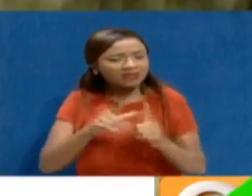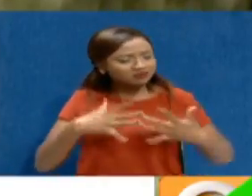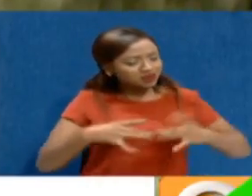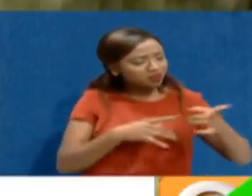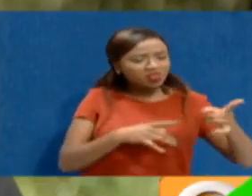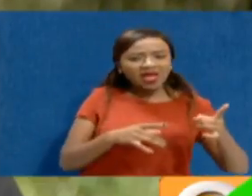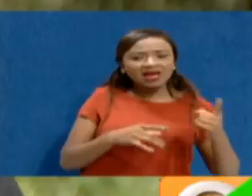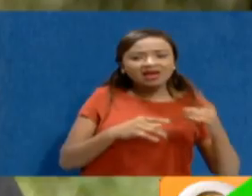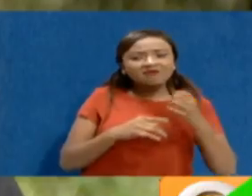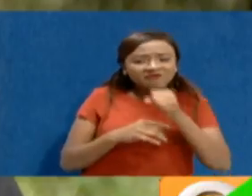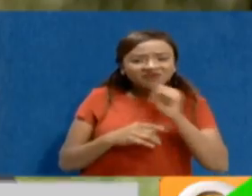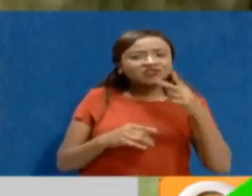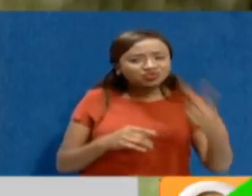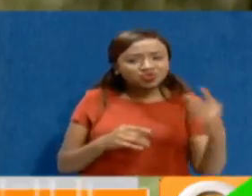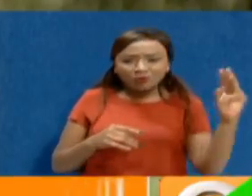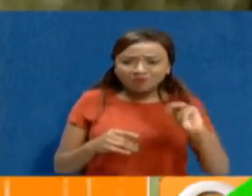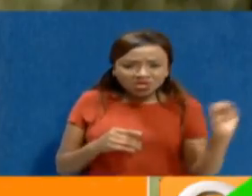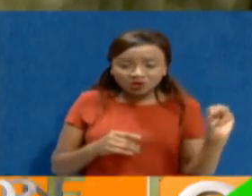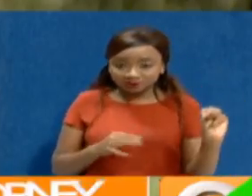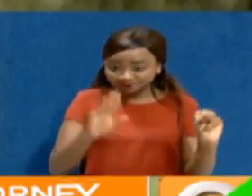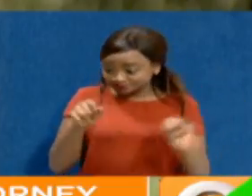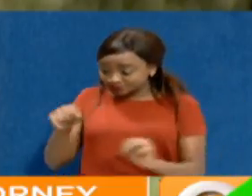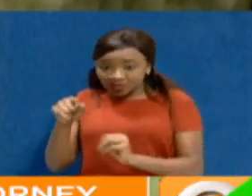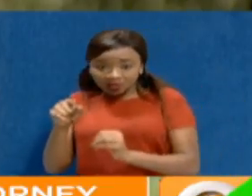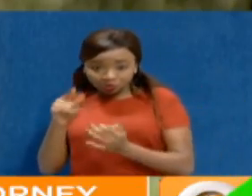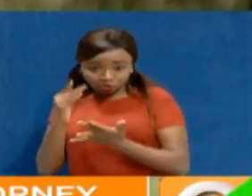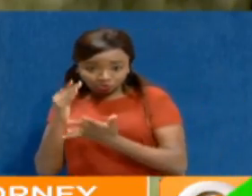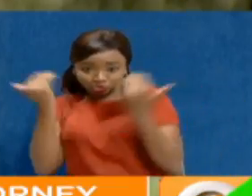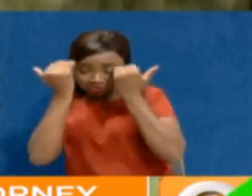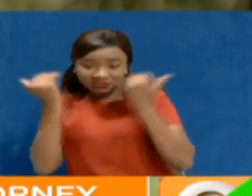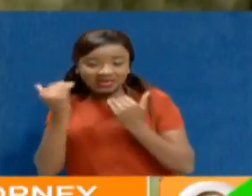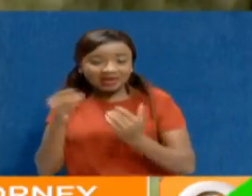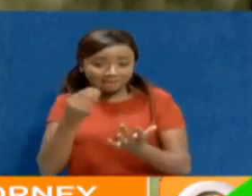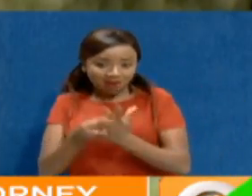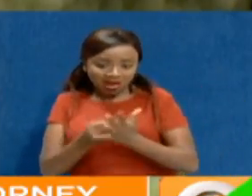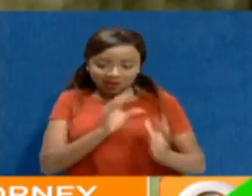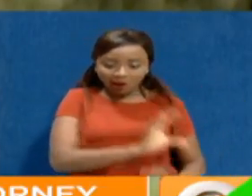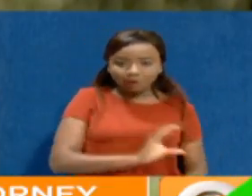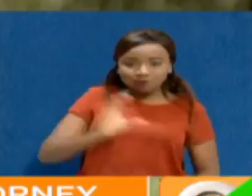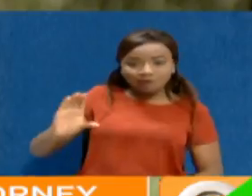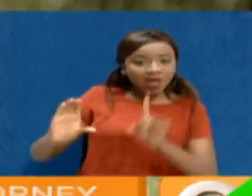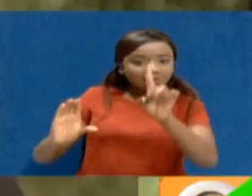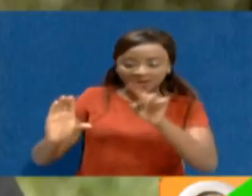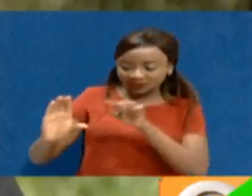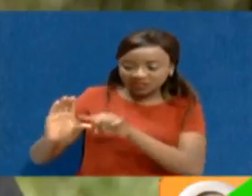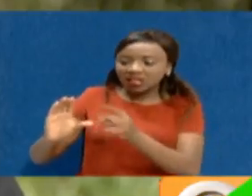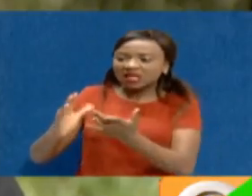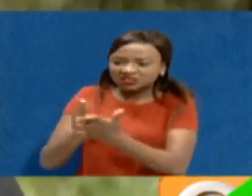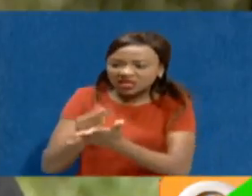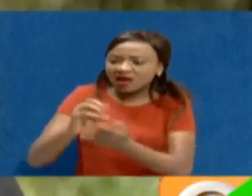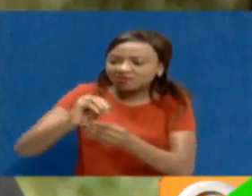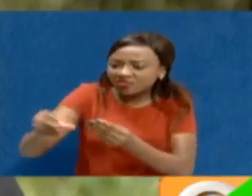to share money with other institutions. I imagine, I hate to